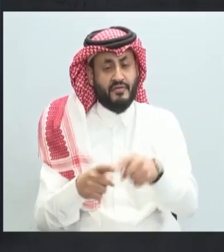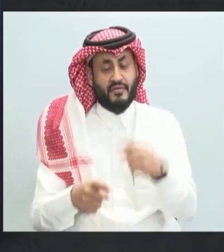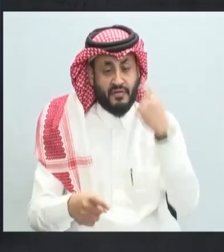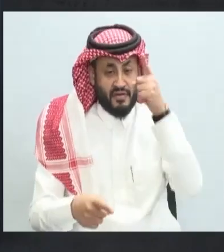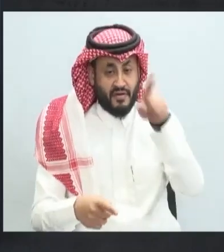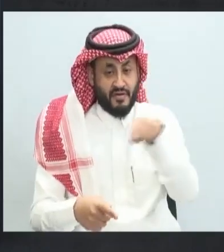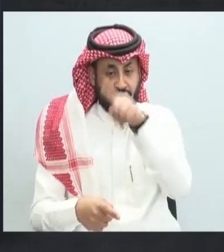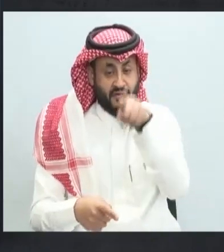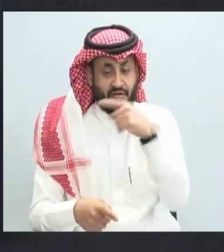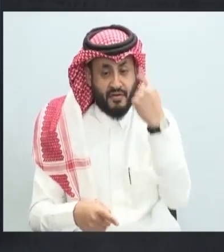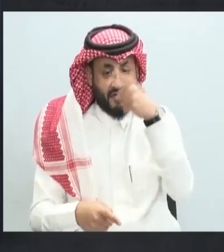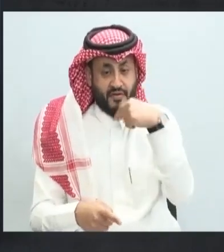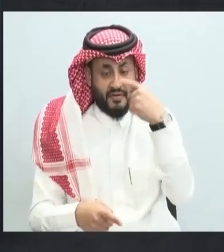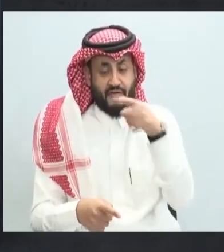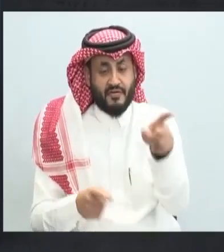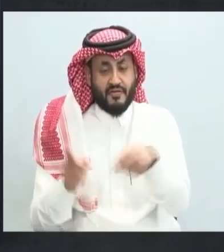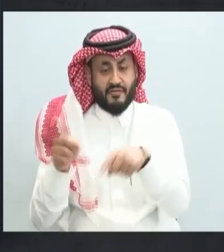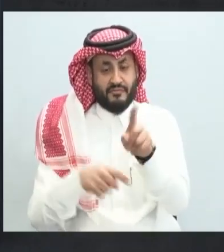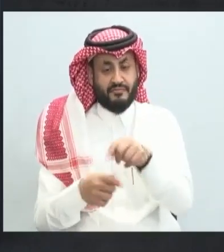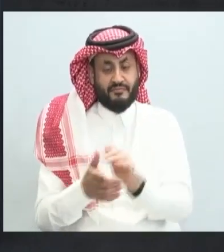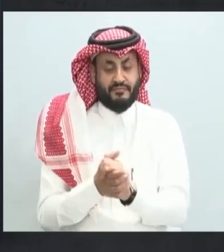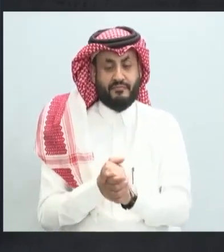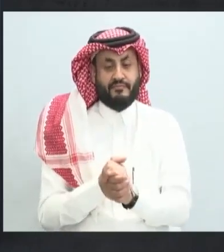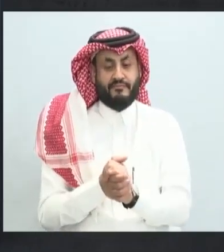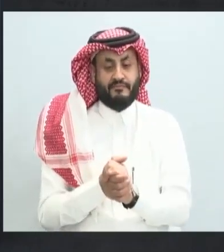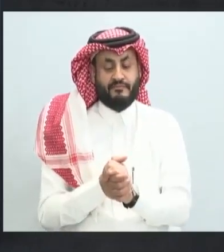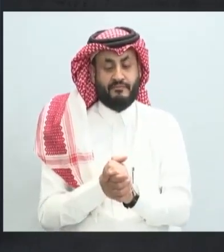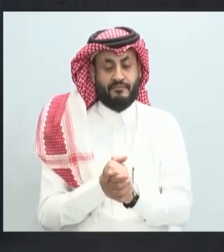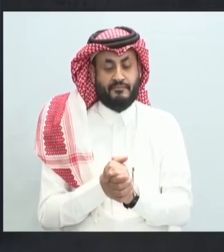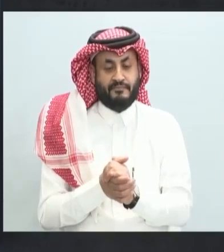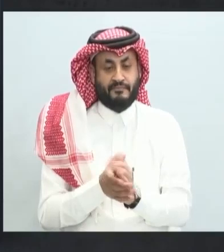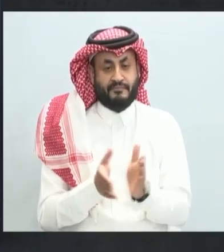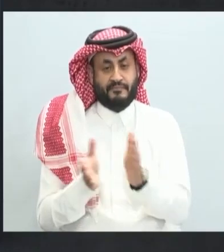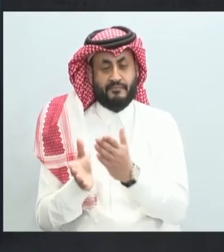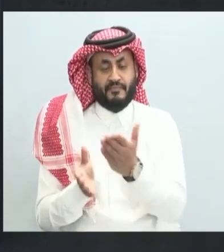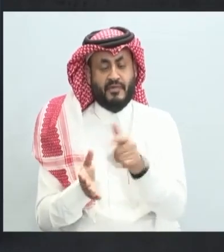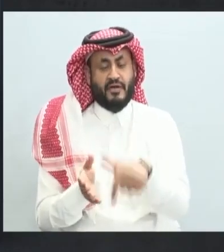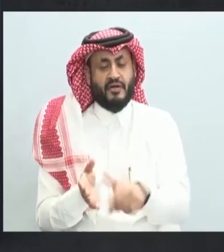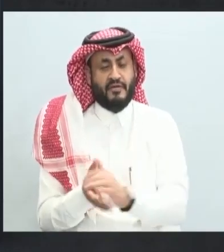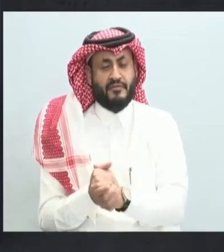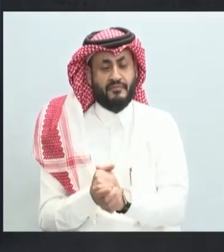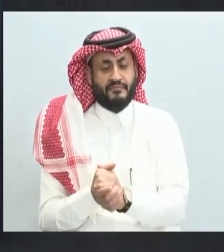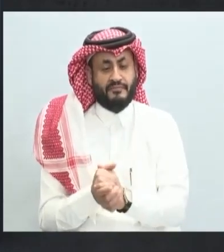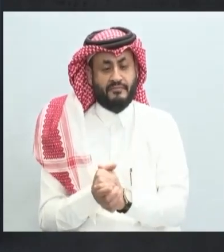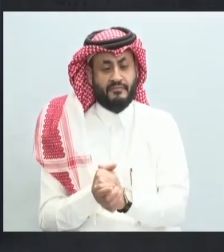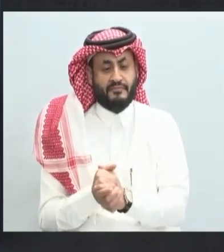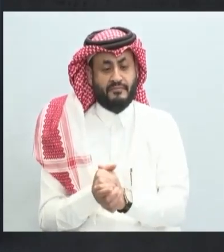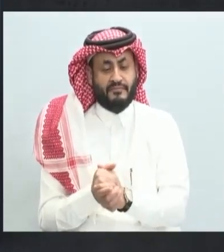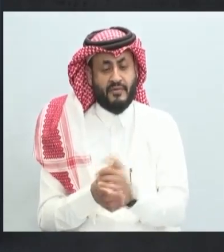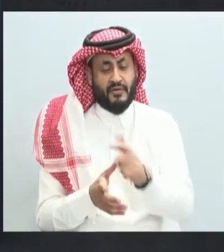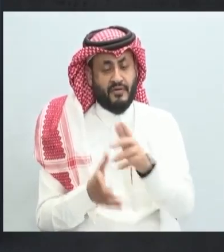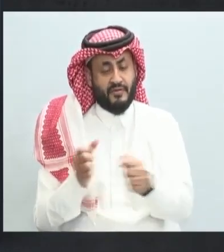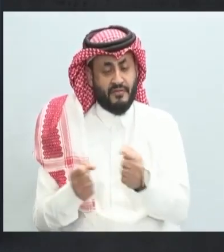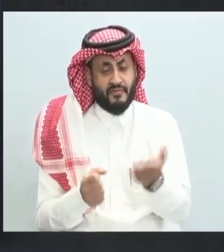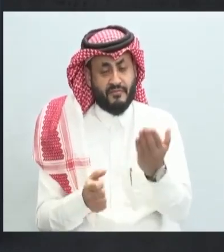faces of each of these feelings. So now, what we have to do also, last lesson we said